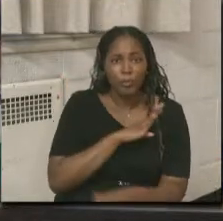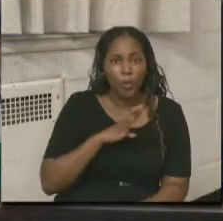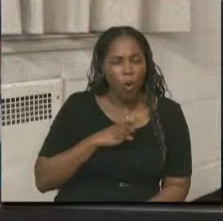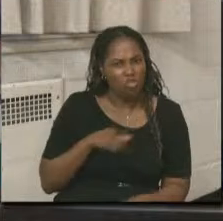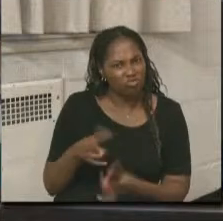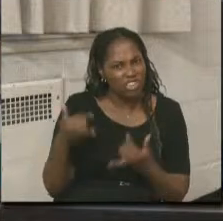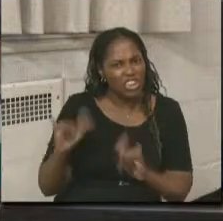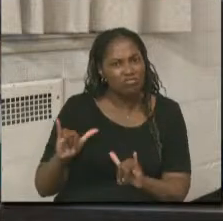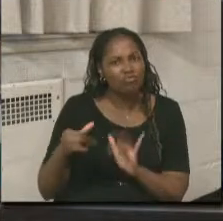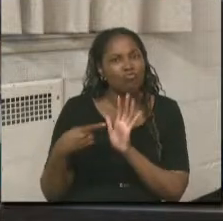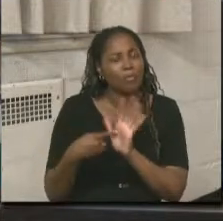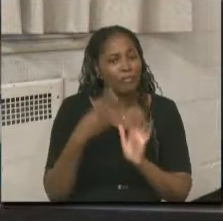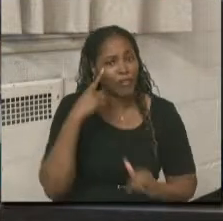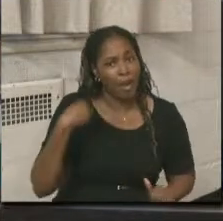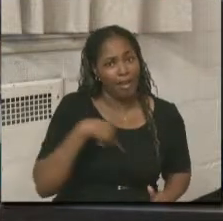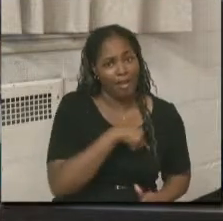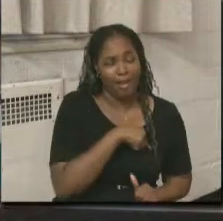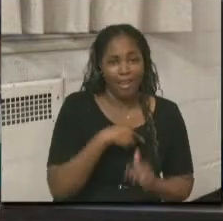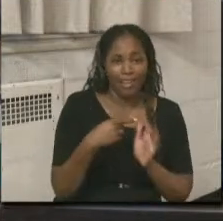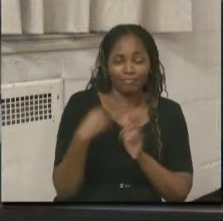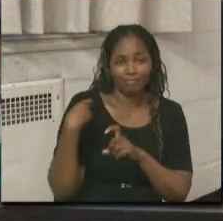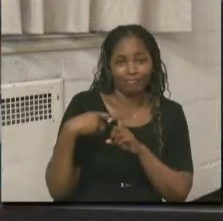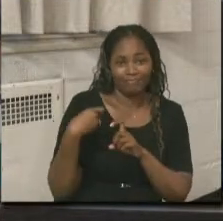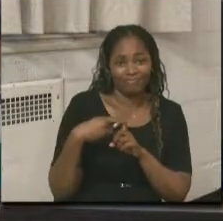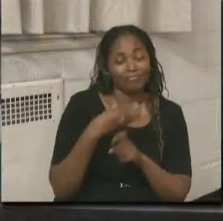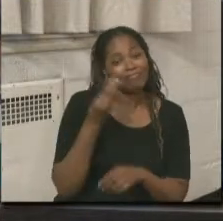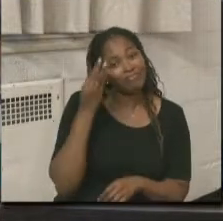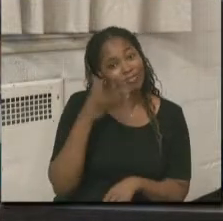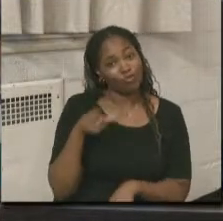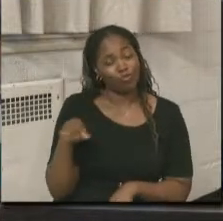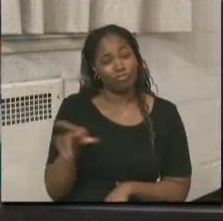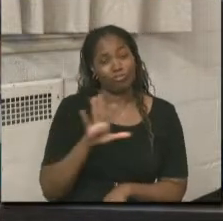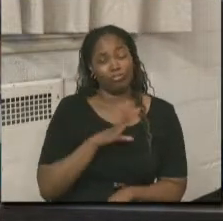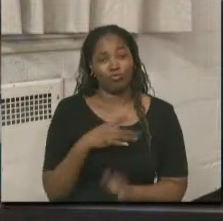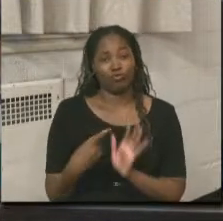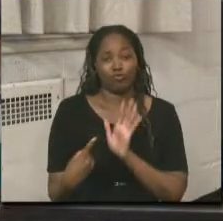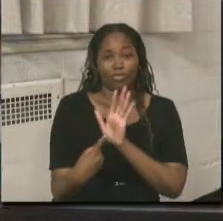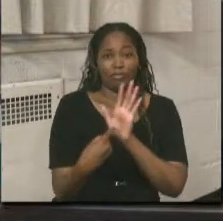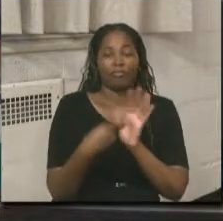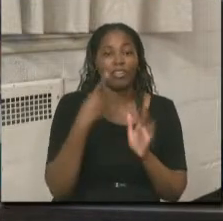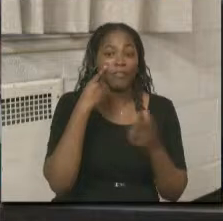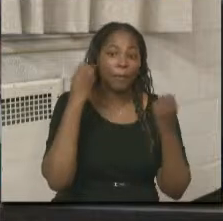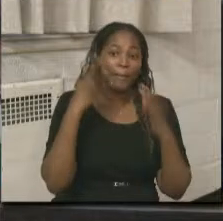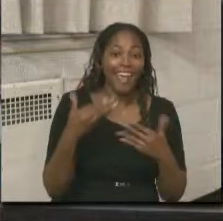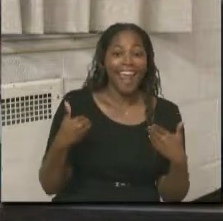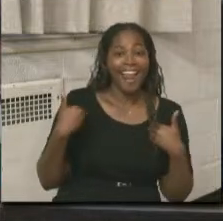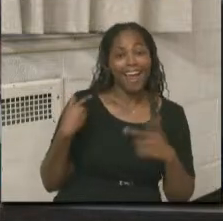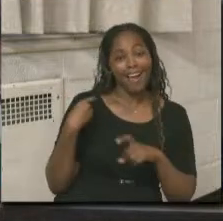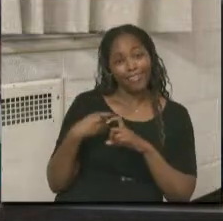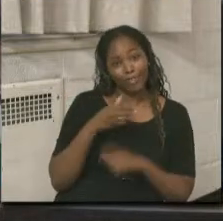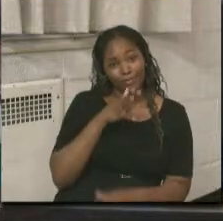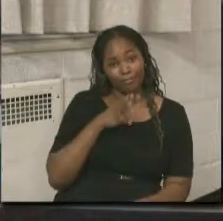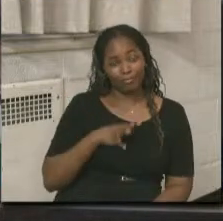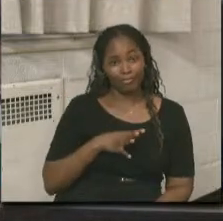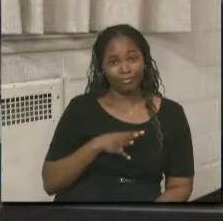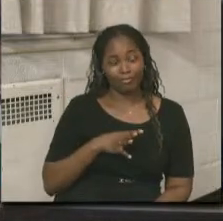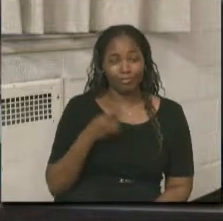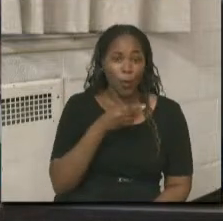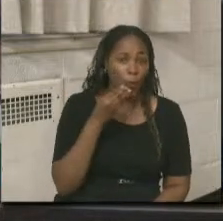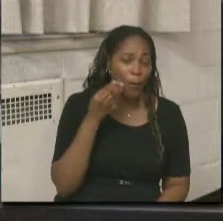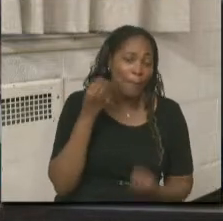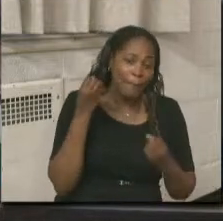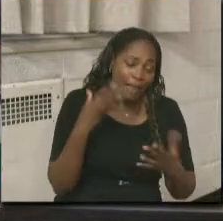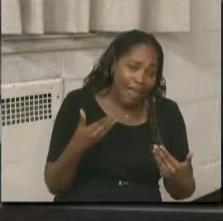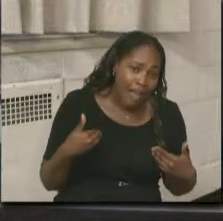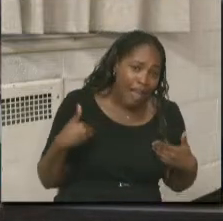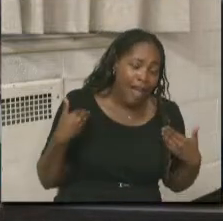and little do you know, you are a representation for so many young Latinas at home, so many young Latinx students at